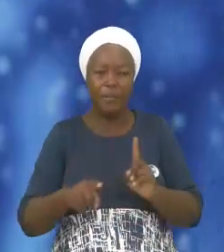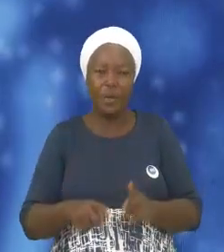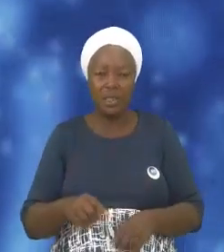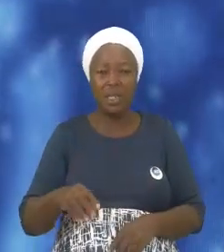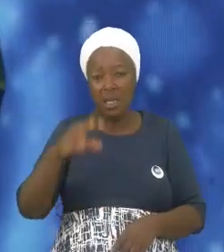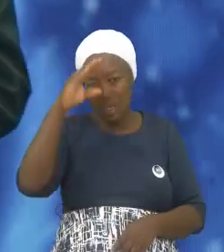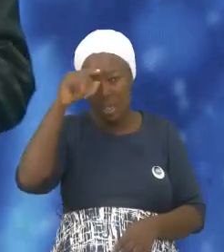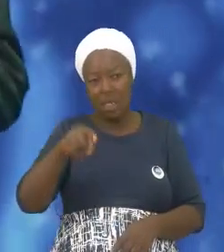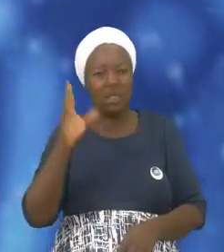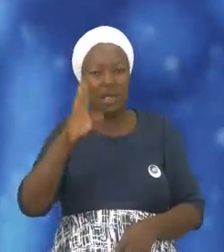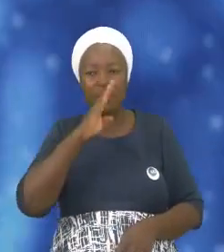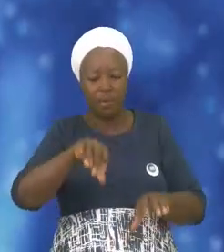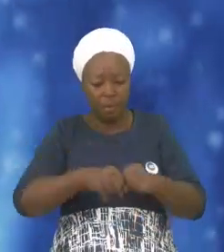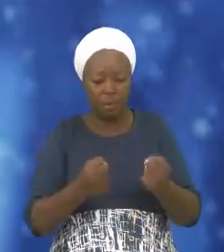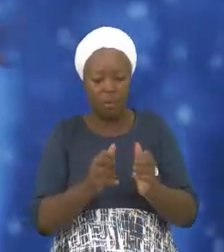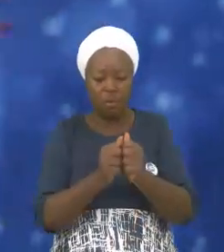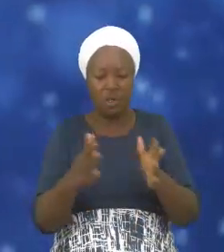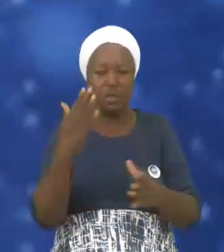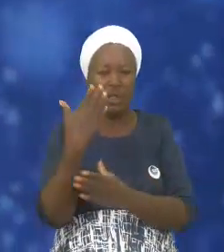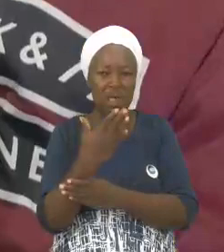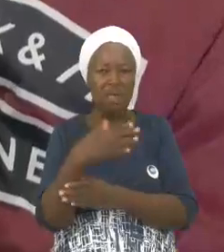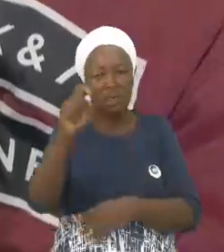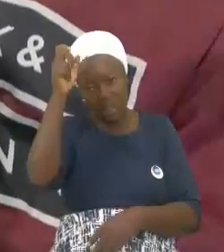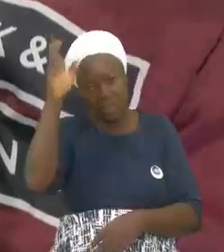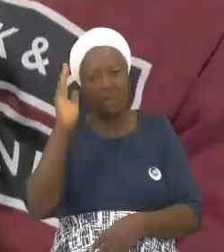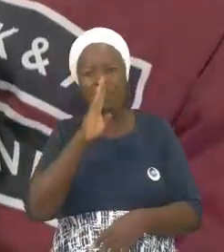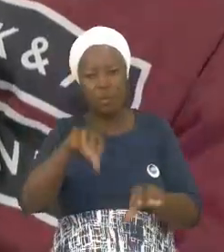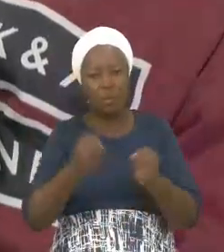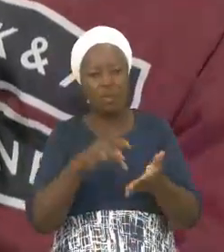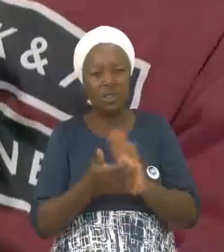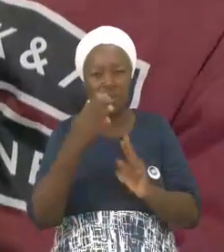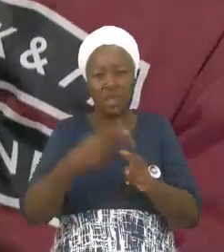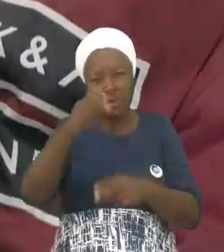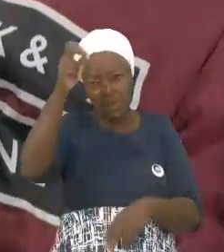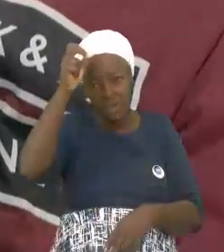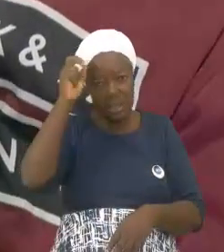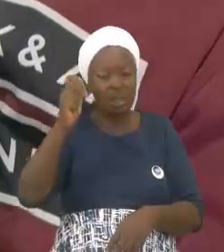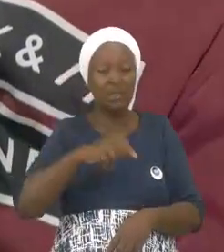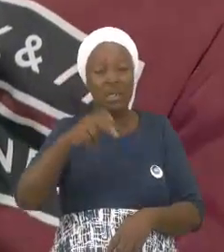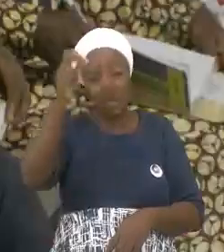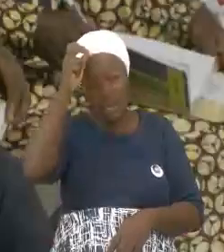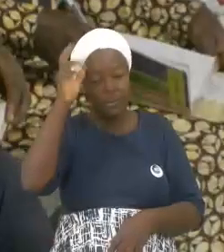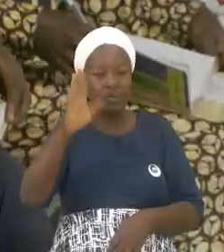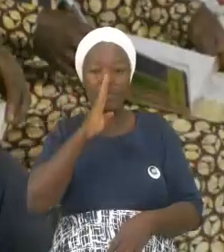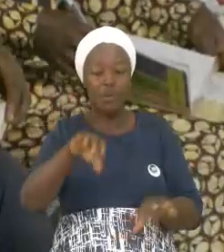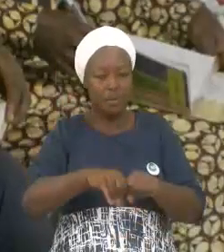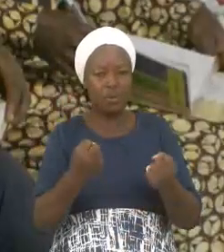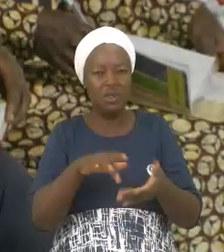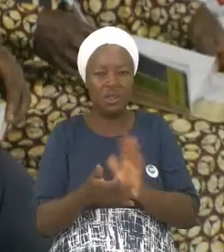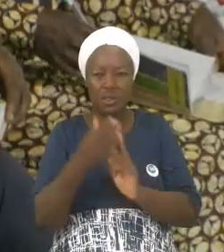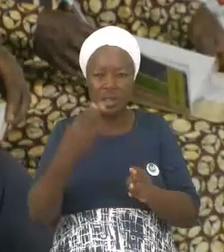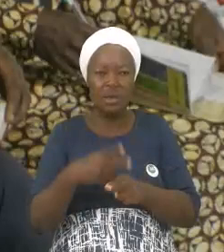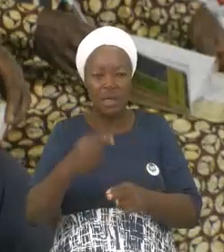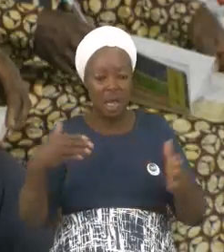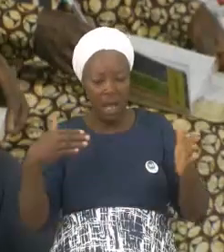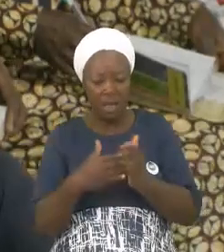without hand. The devil will be broken. Satan, Lucifer, will be broken. The